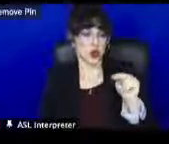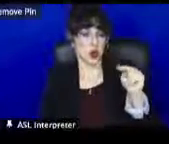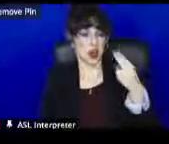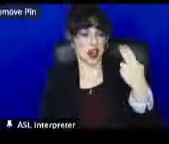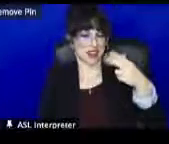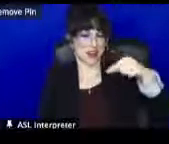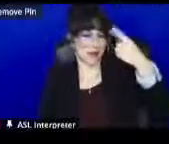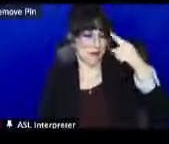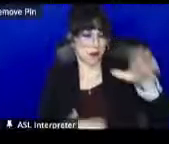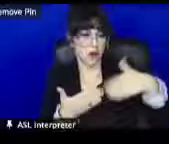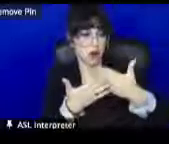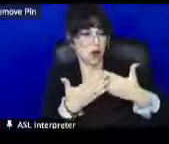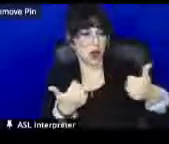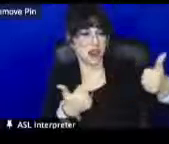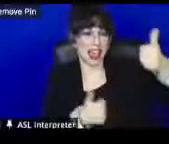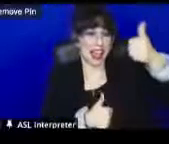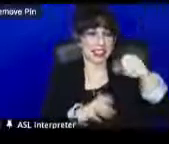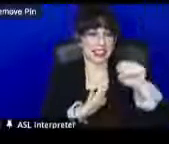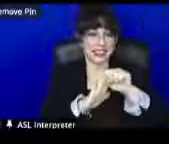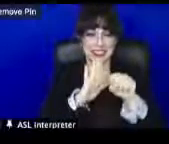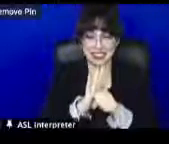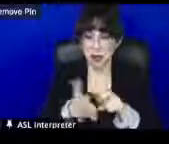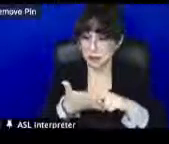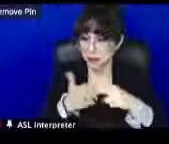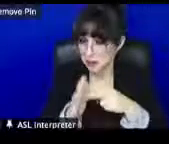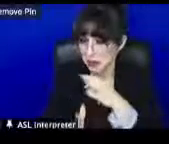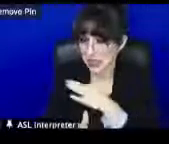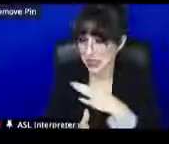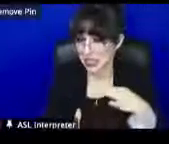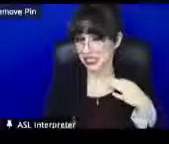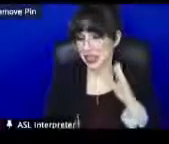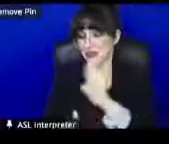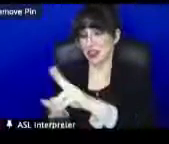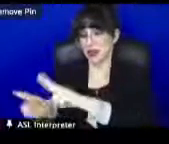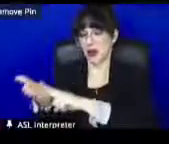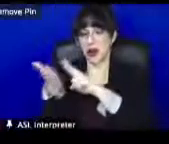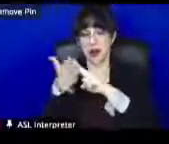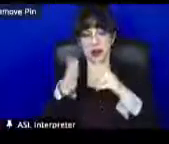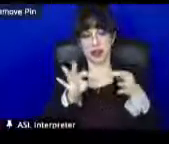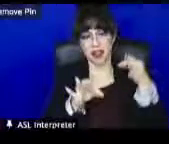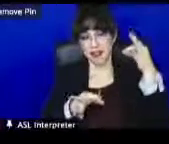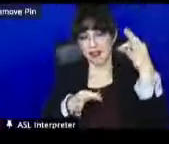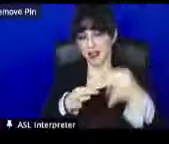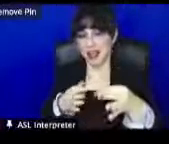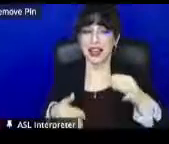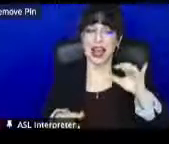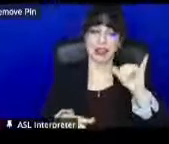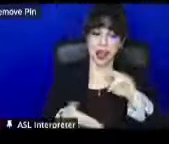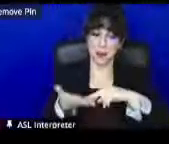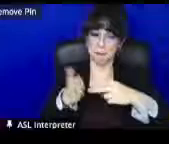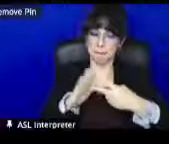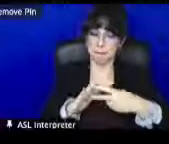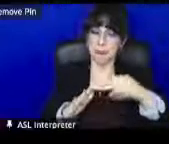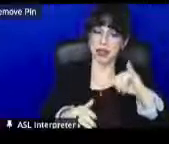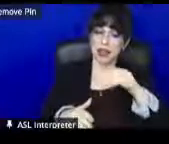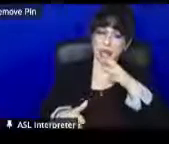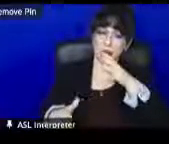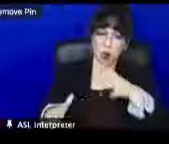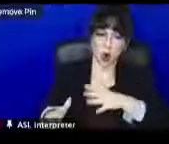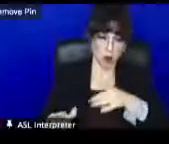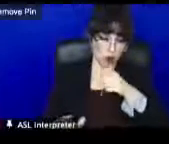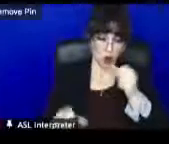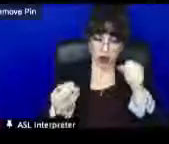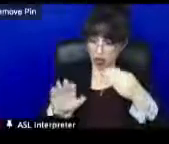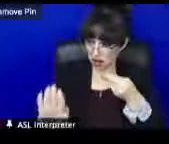the staffer's contract was delayed. And so she wasn't able to hand me my ballot until